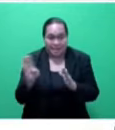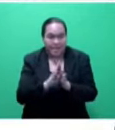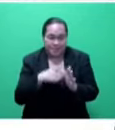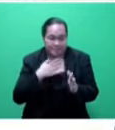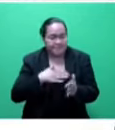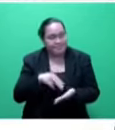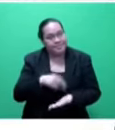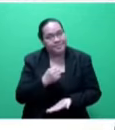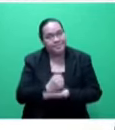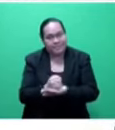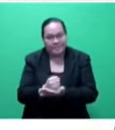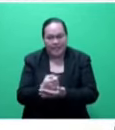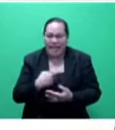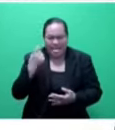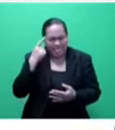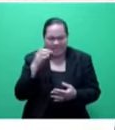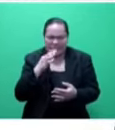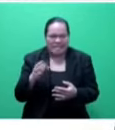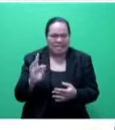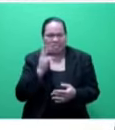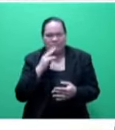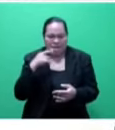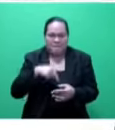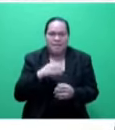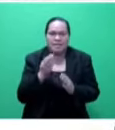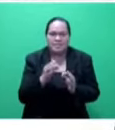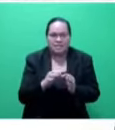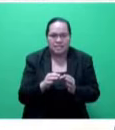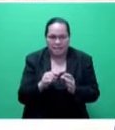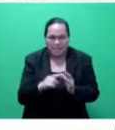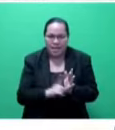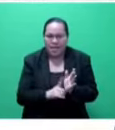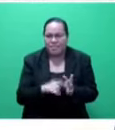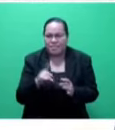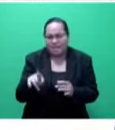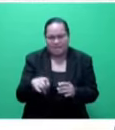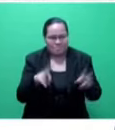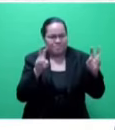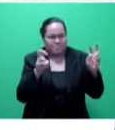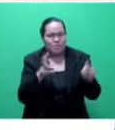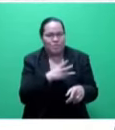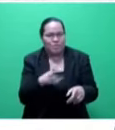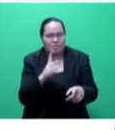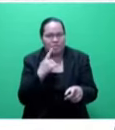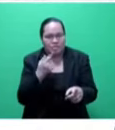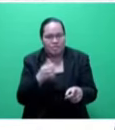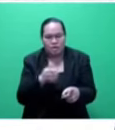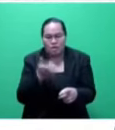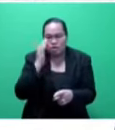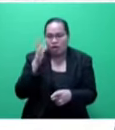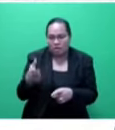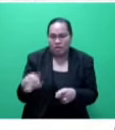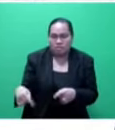House. I think there's nothing devious about this bill. That's a terminology that was used by the Honourable Leader of the Opposition, the Honourable